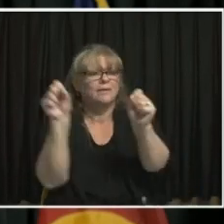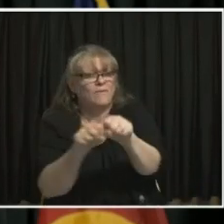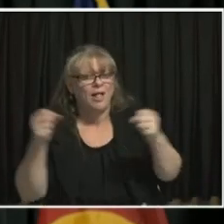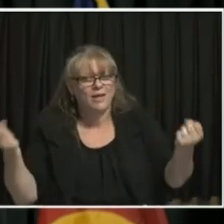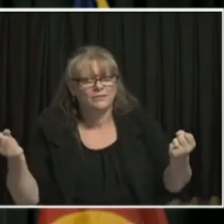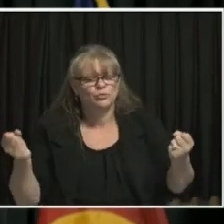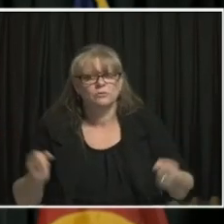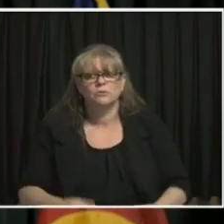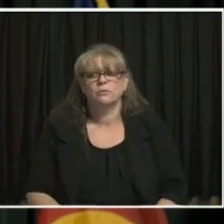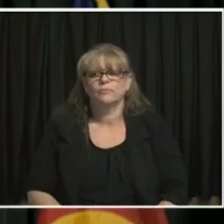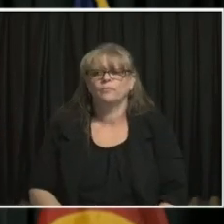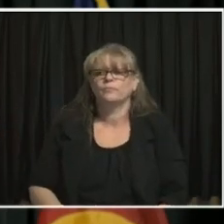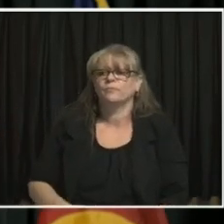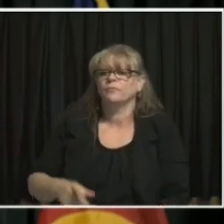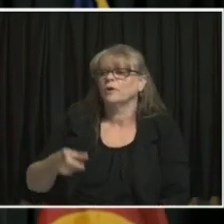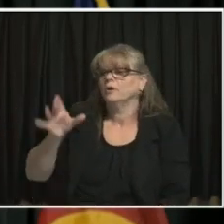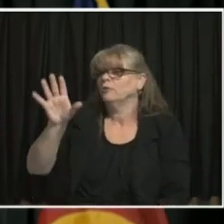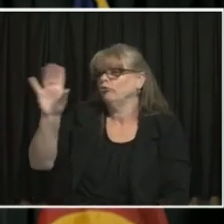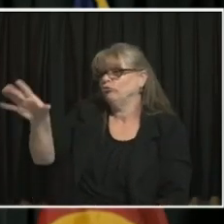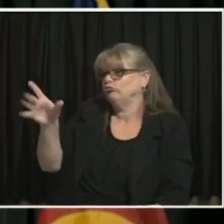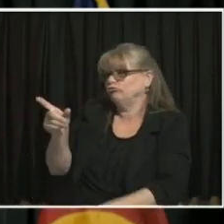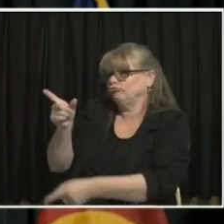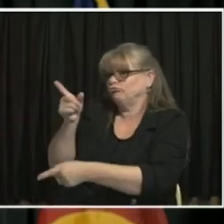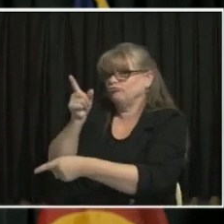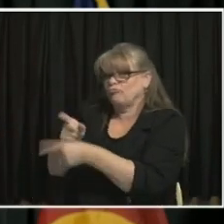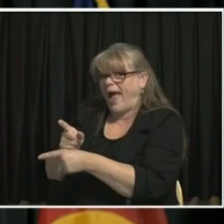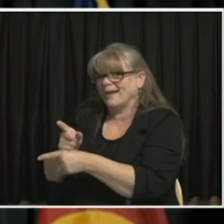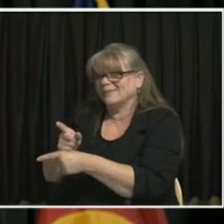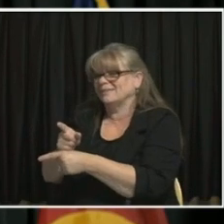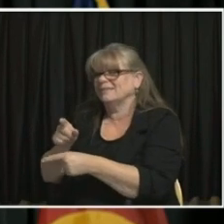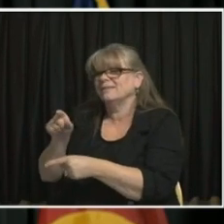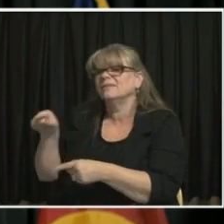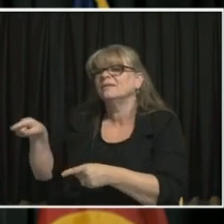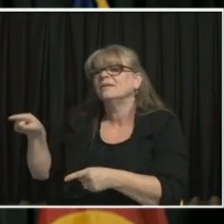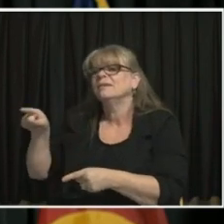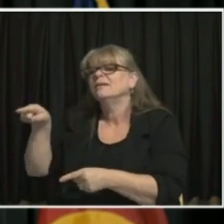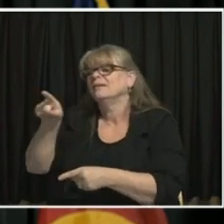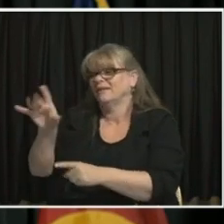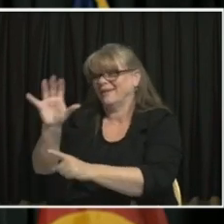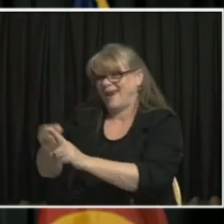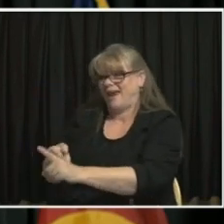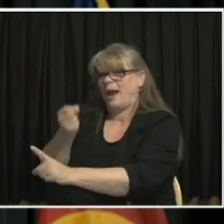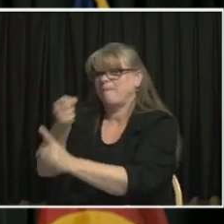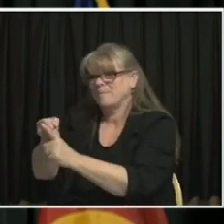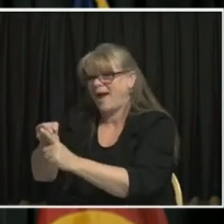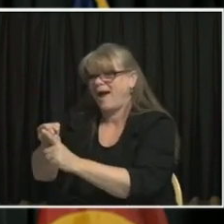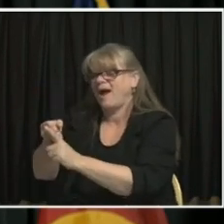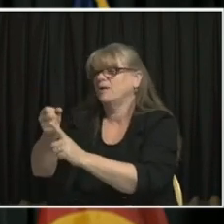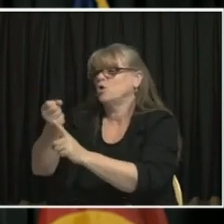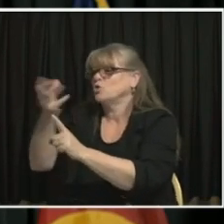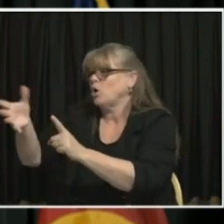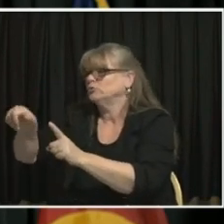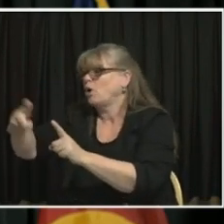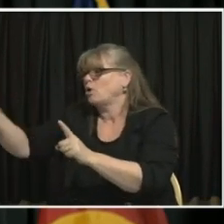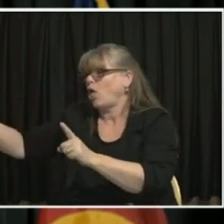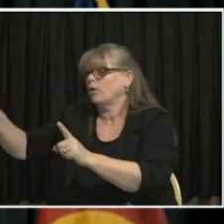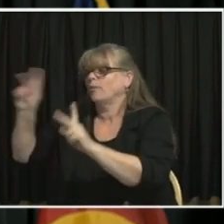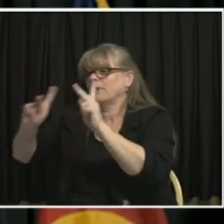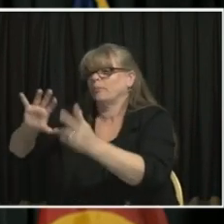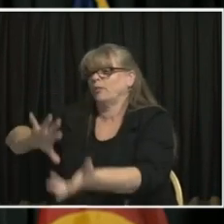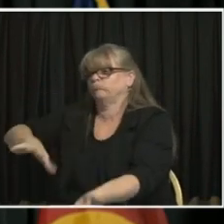disruption, out of their own anti-science views or their own ideological views. And